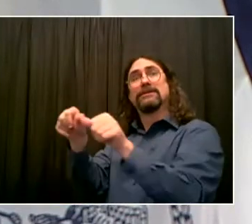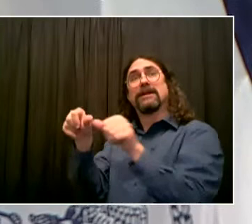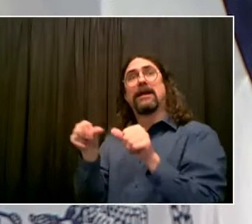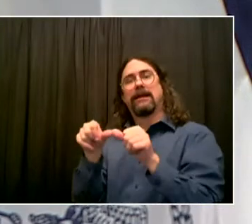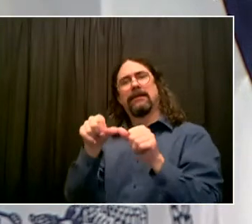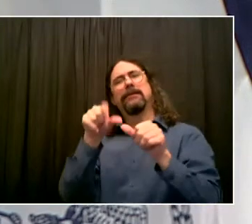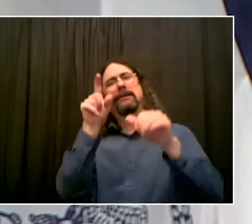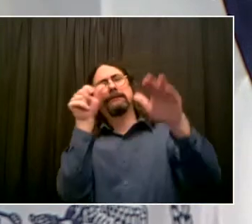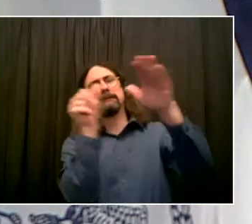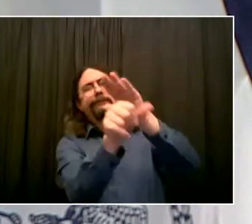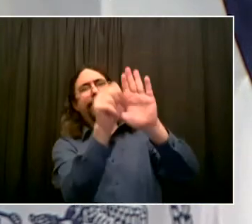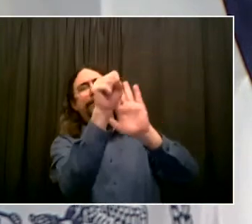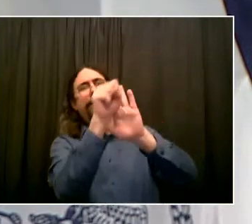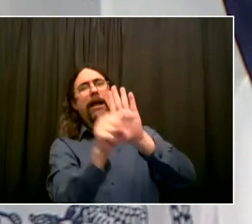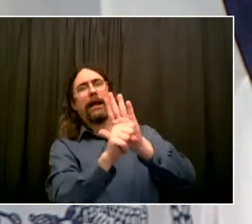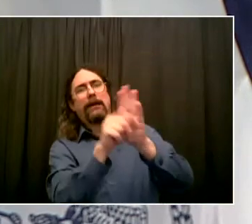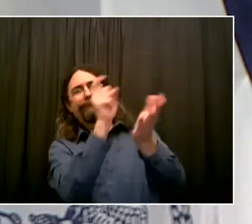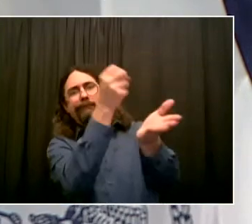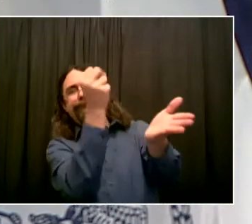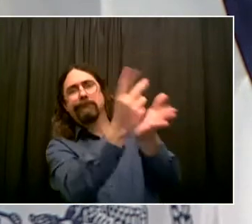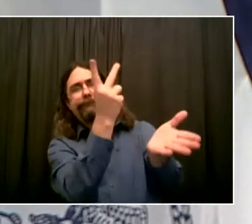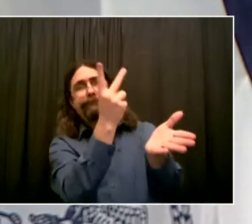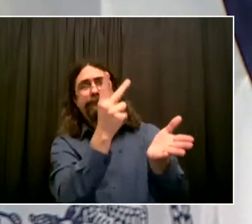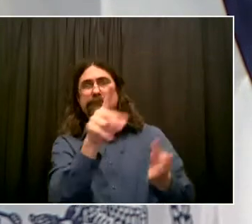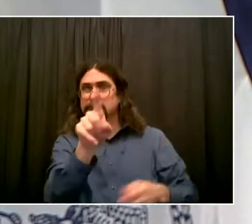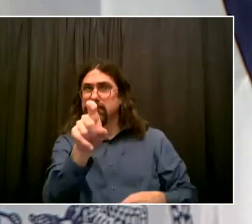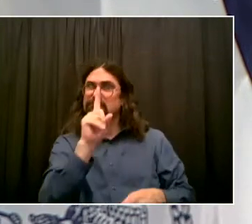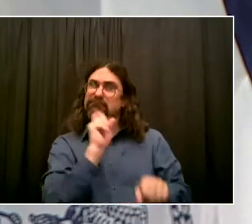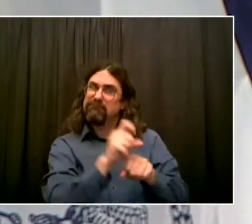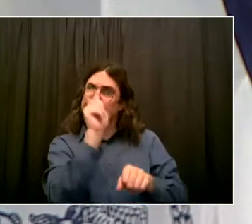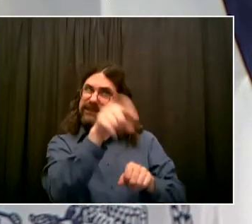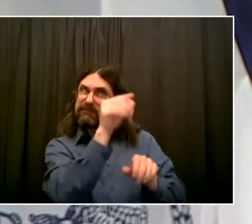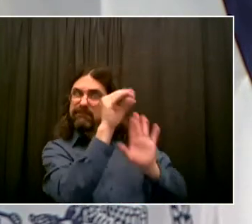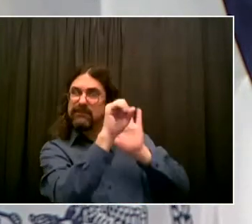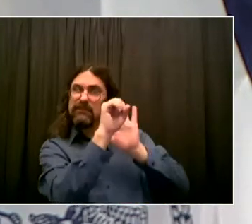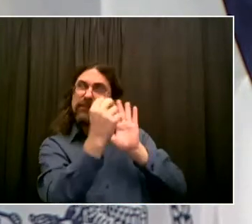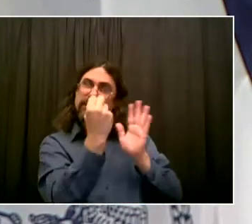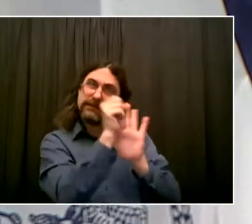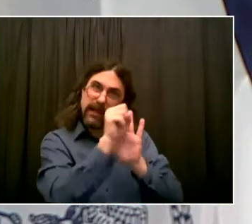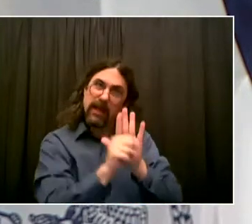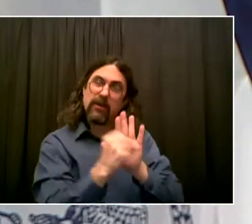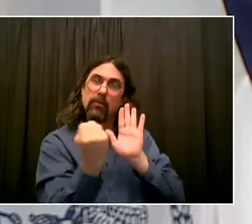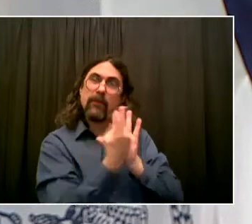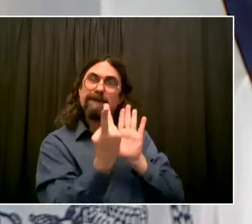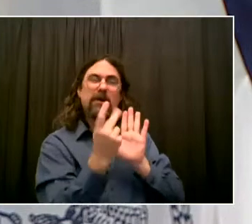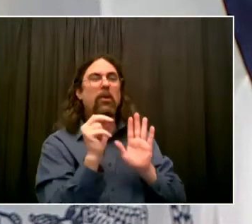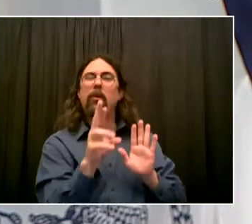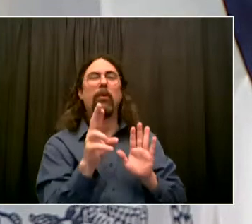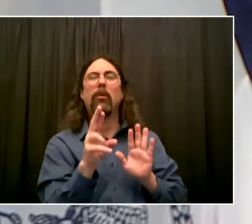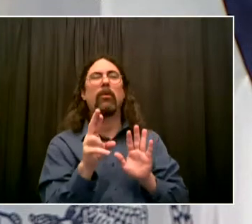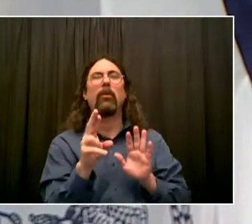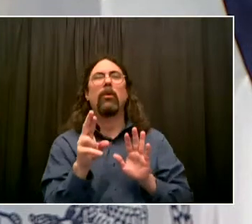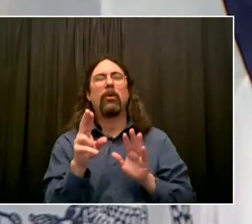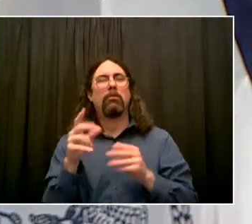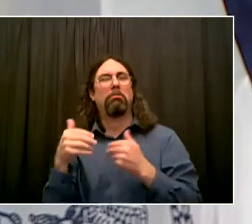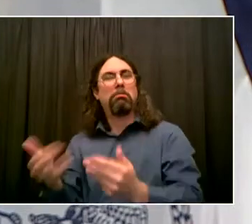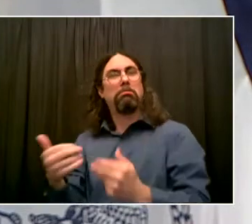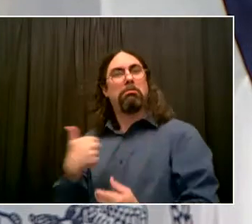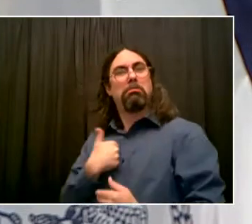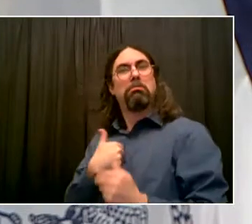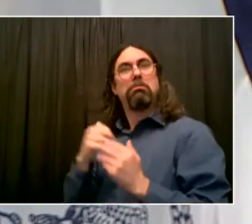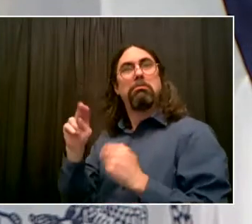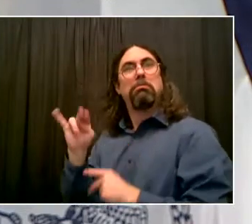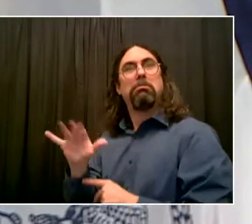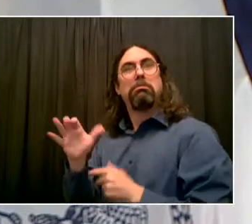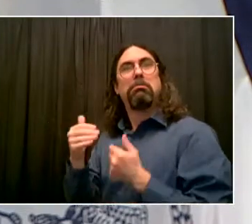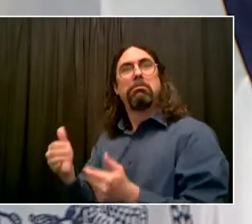useful aspect of this of the resources you announced today. It's a great question, Sydney. I really do appreciate it. This is a topic